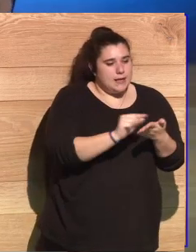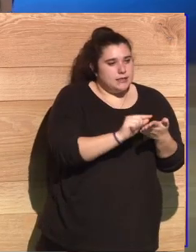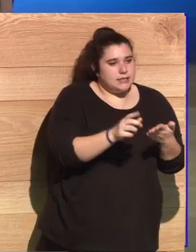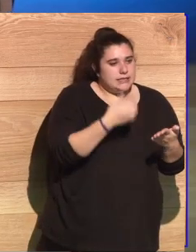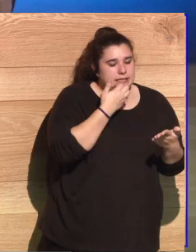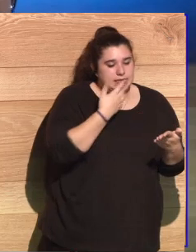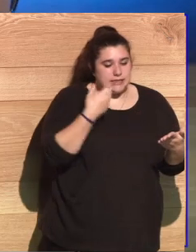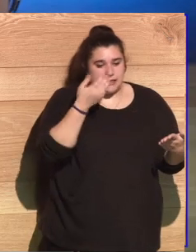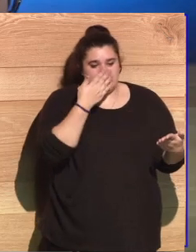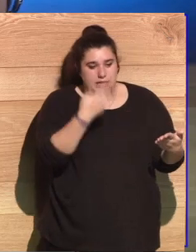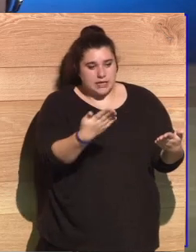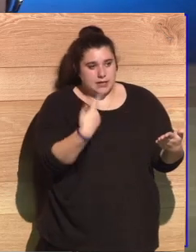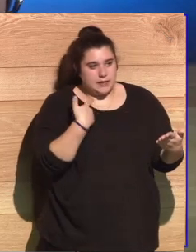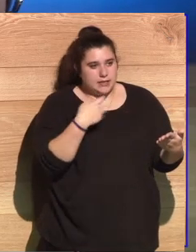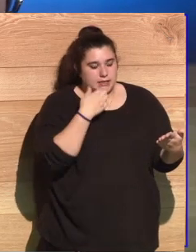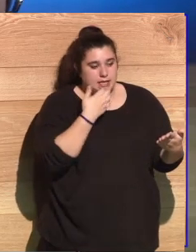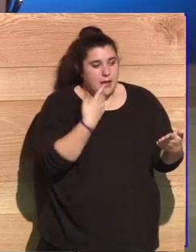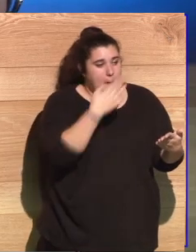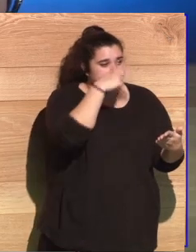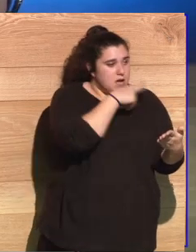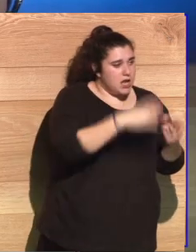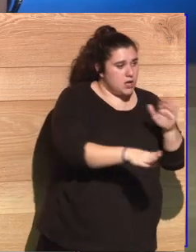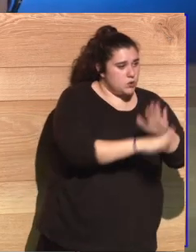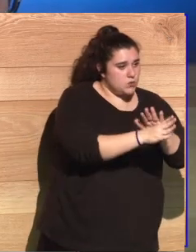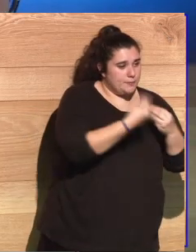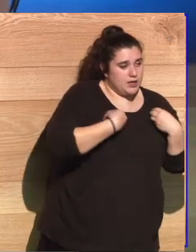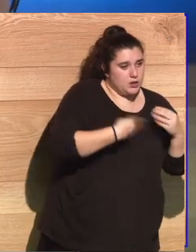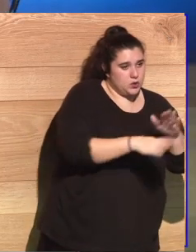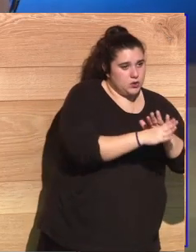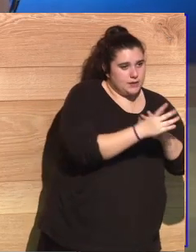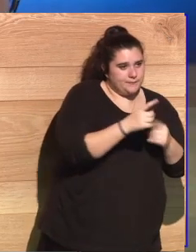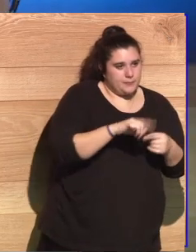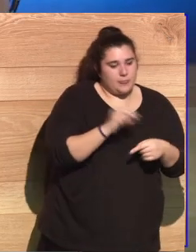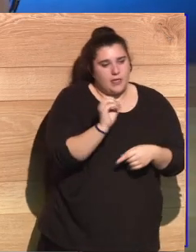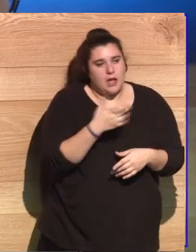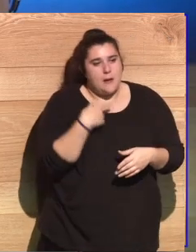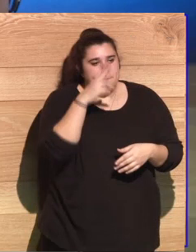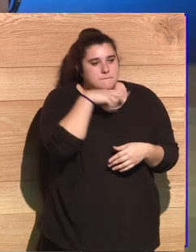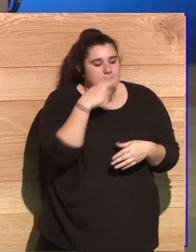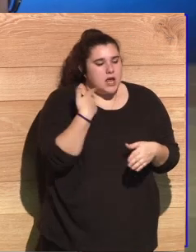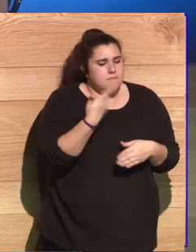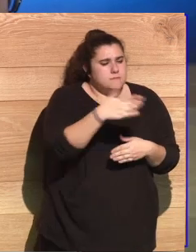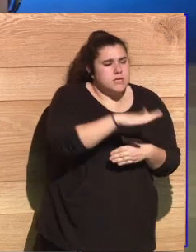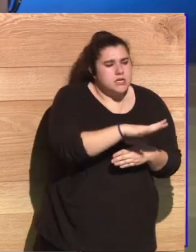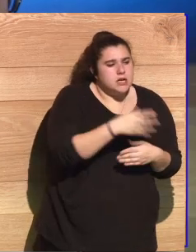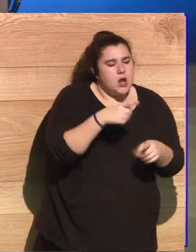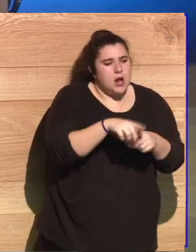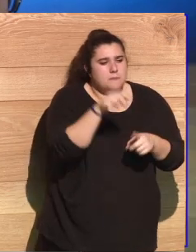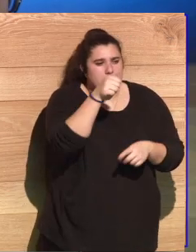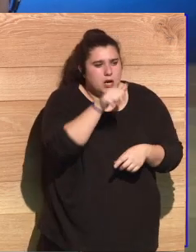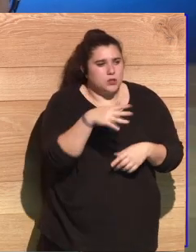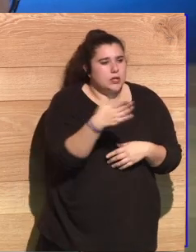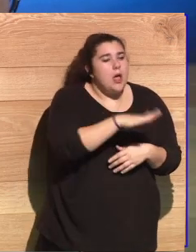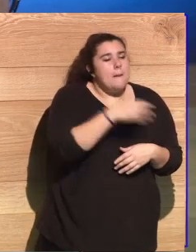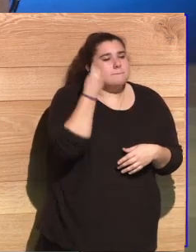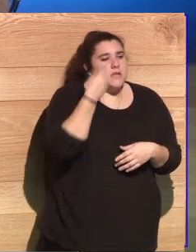on. Maybe you wouldn't have been able to write that book with such honesty if they had still been alive, and even after them having